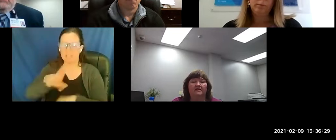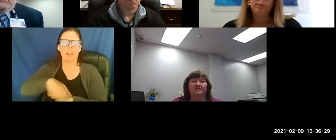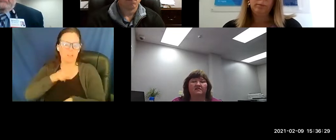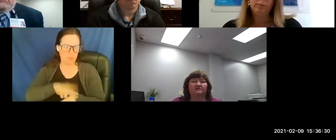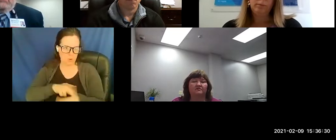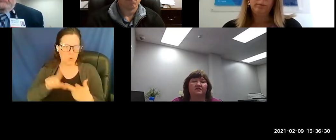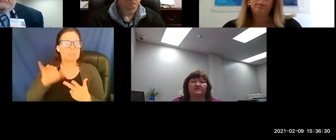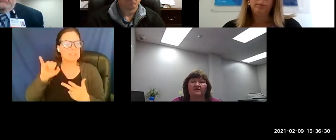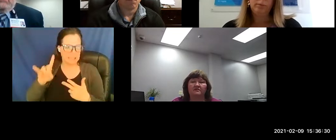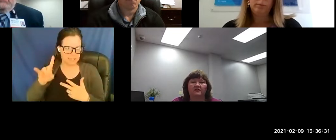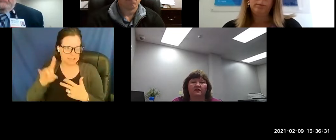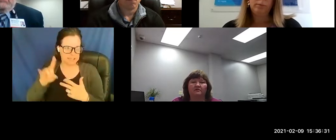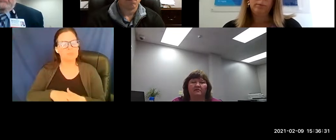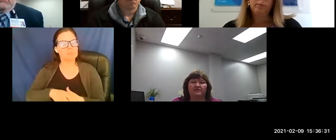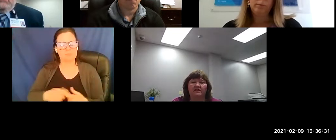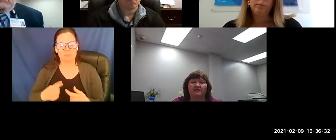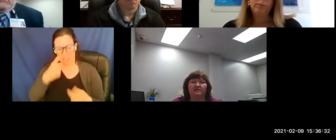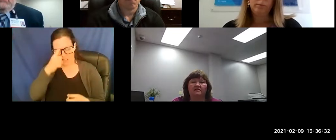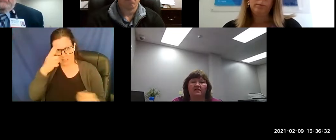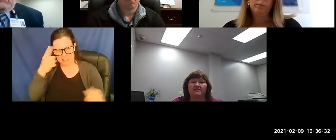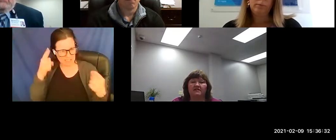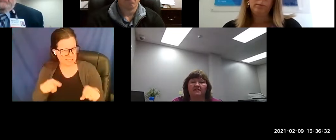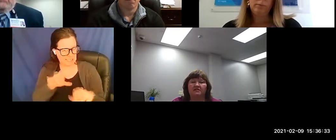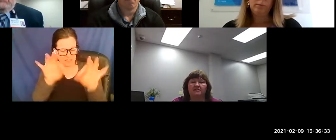A consent form is available on our website,